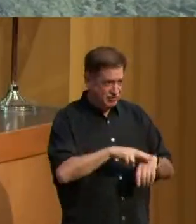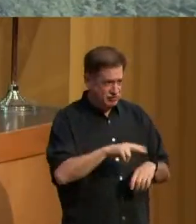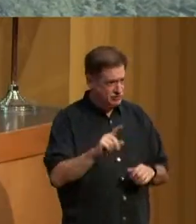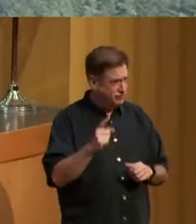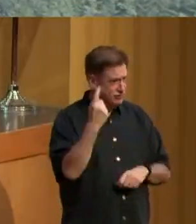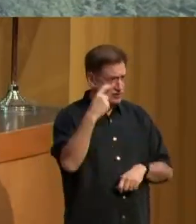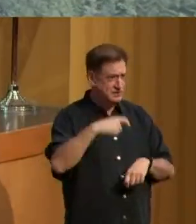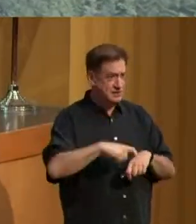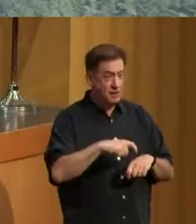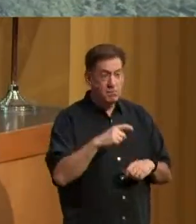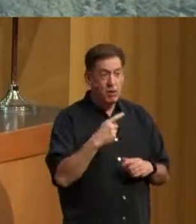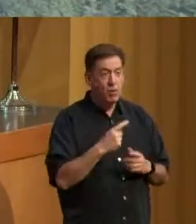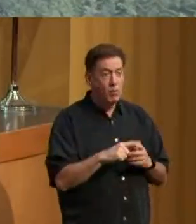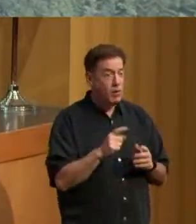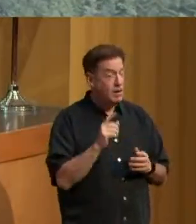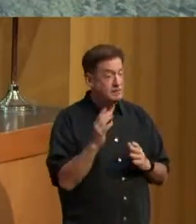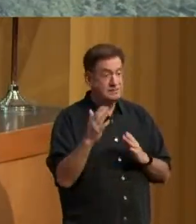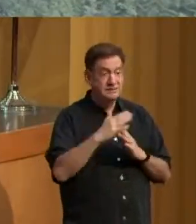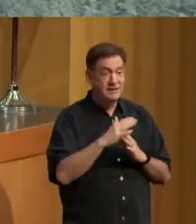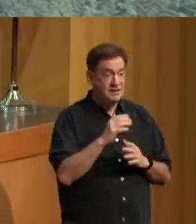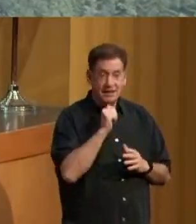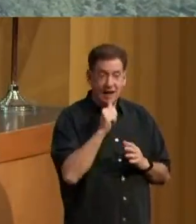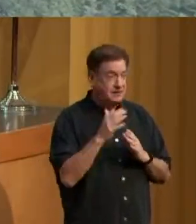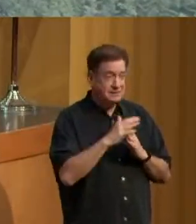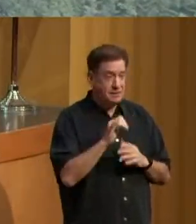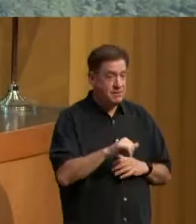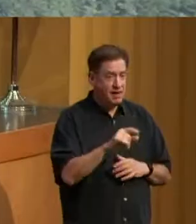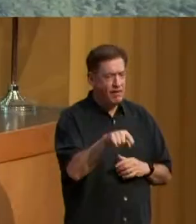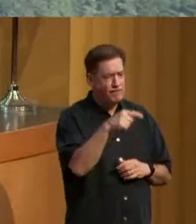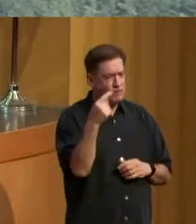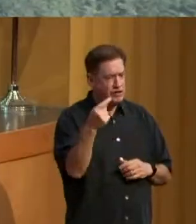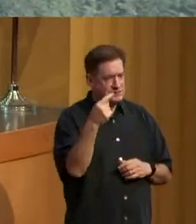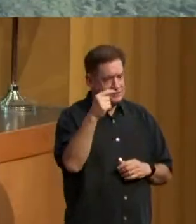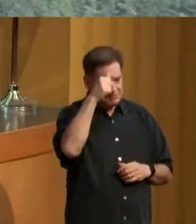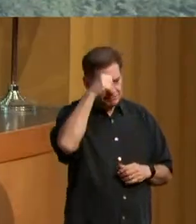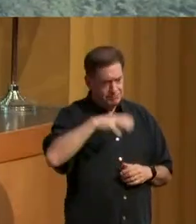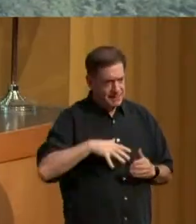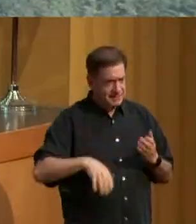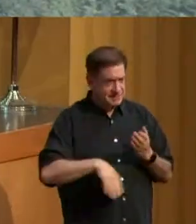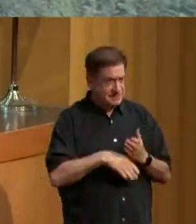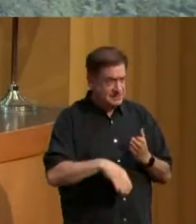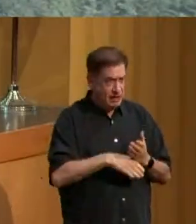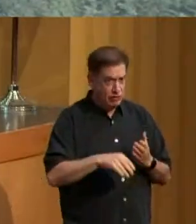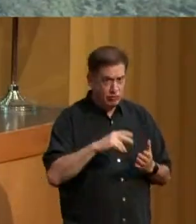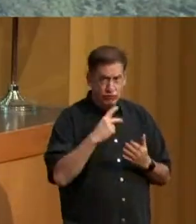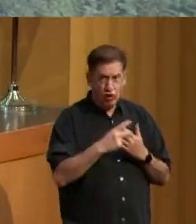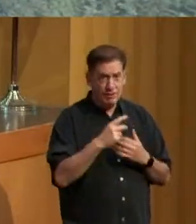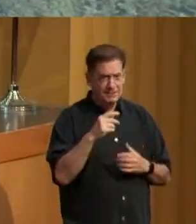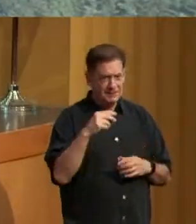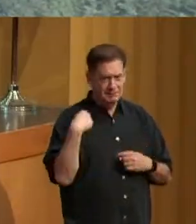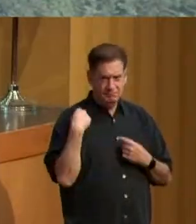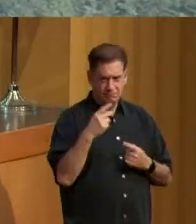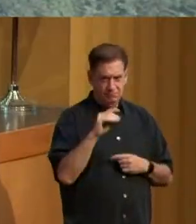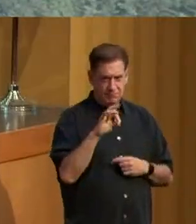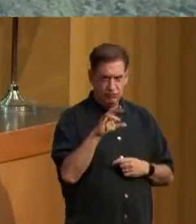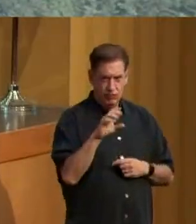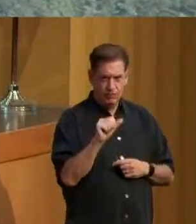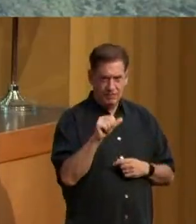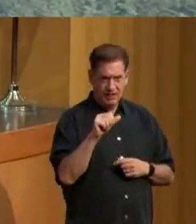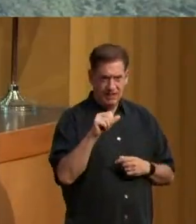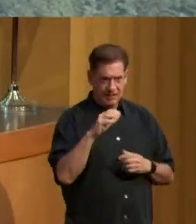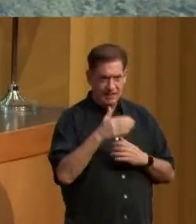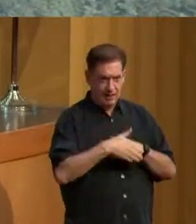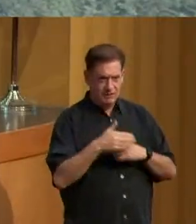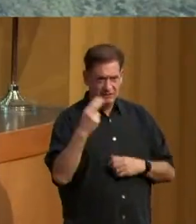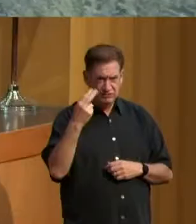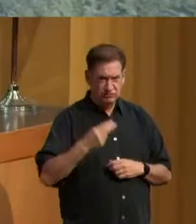But what's big about that is you're the first men's soccer program in Maricopa County history, over 35 plus years